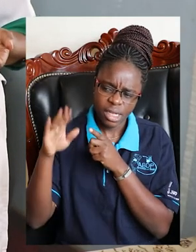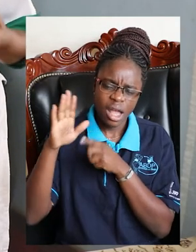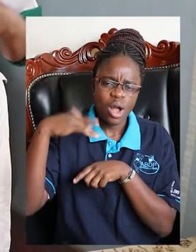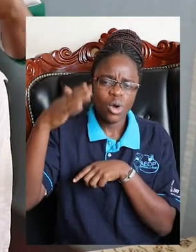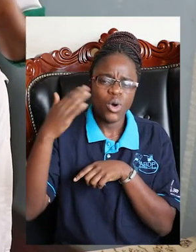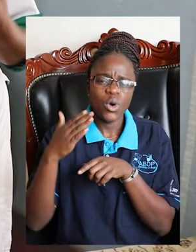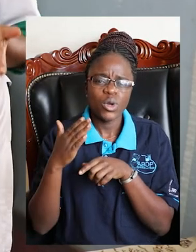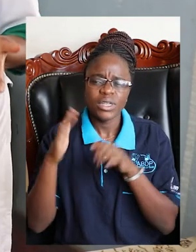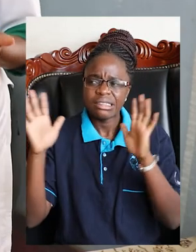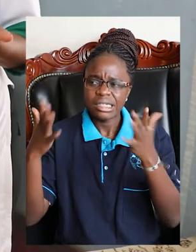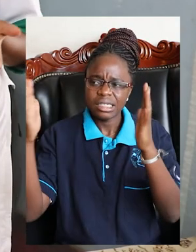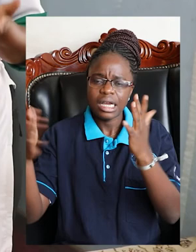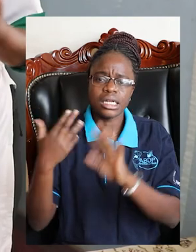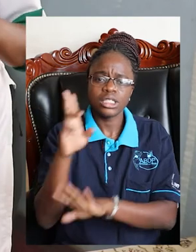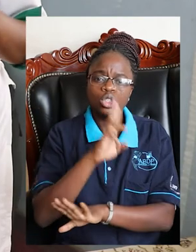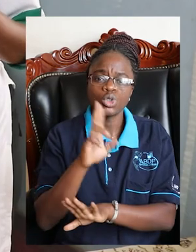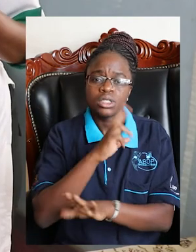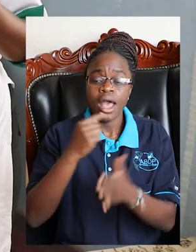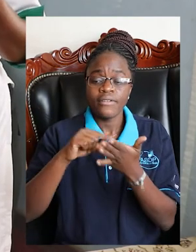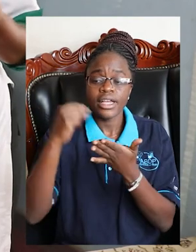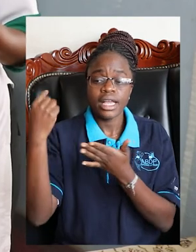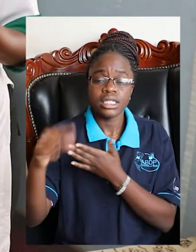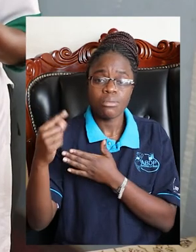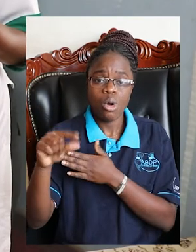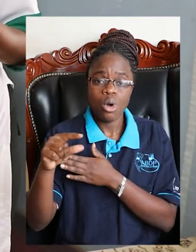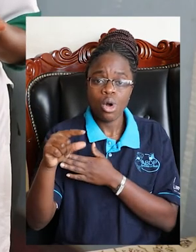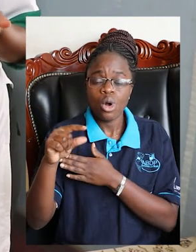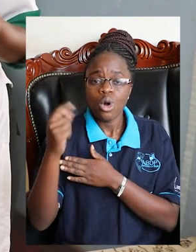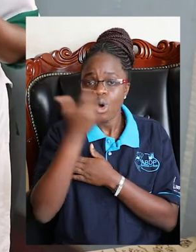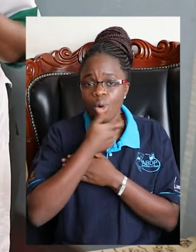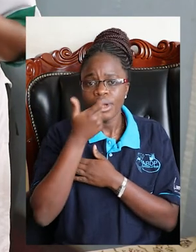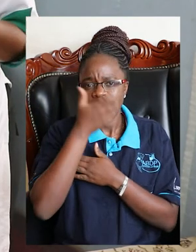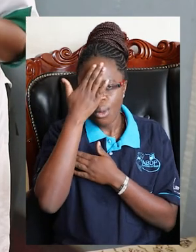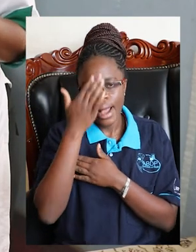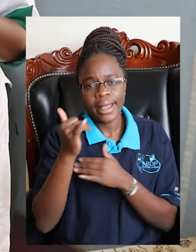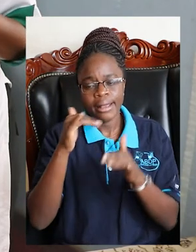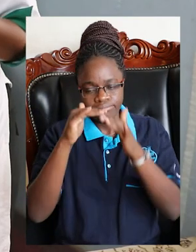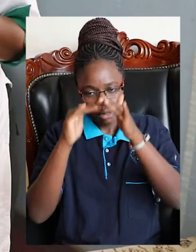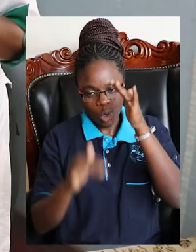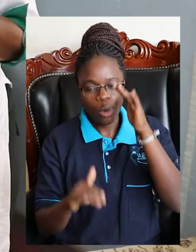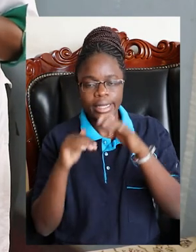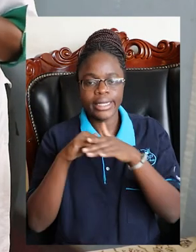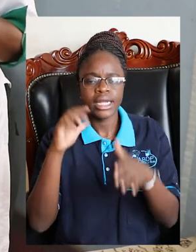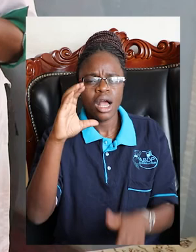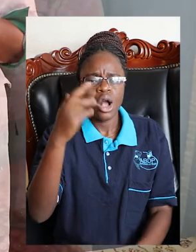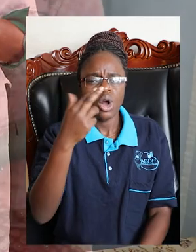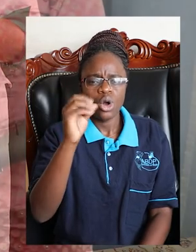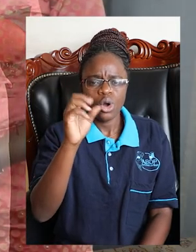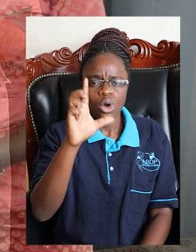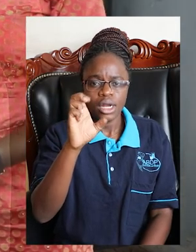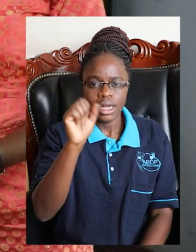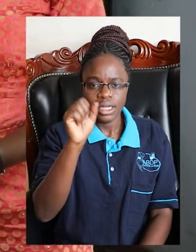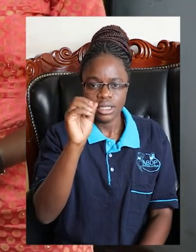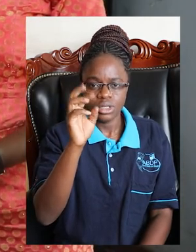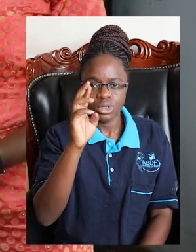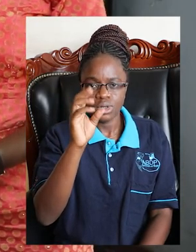that you use the oils mostly, especially the vegetable oils, because they're a little bit lower in cholesterol issues.